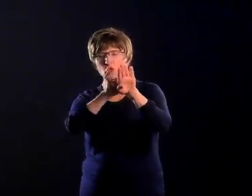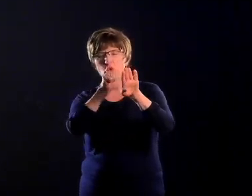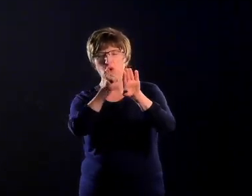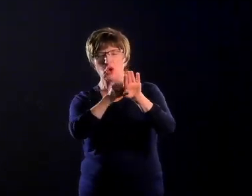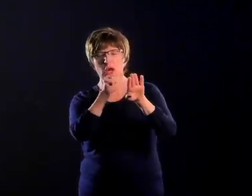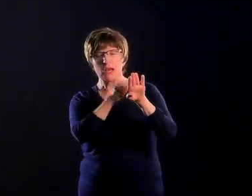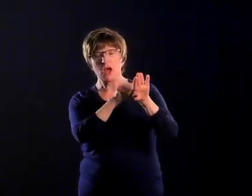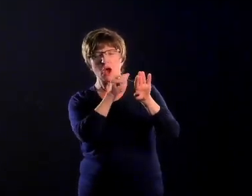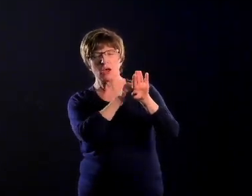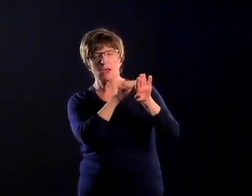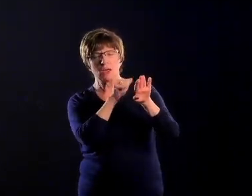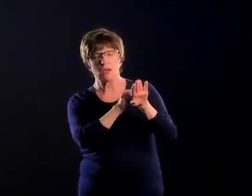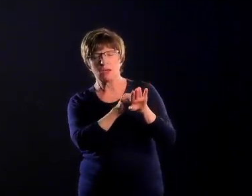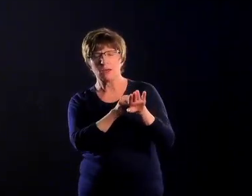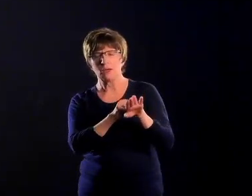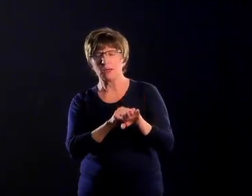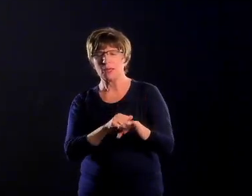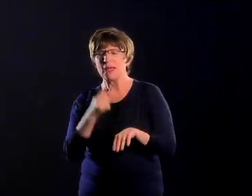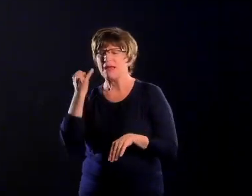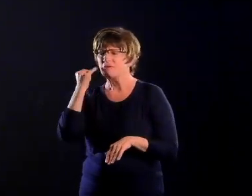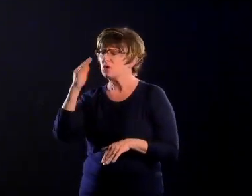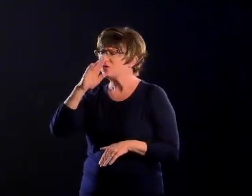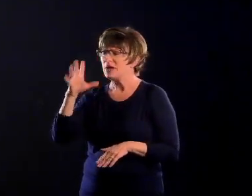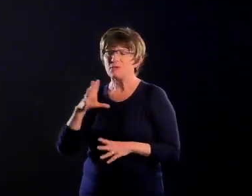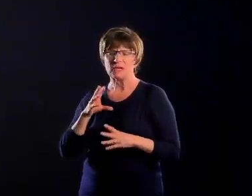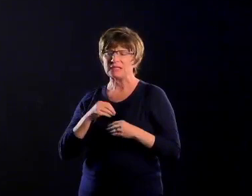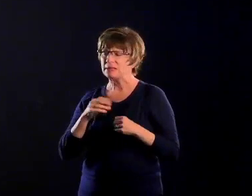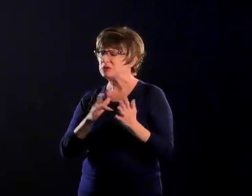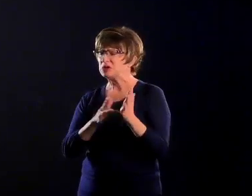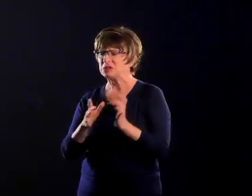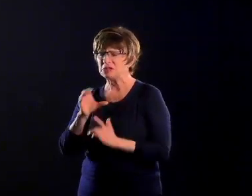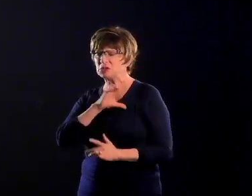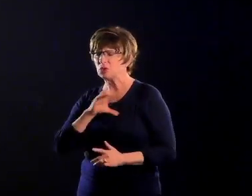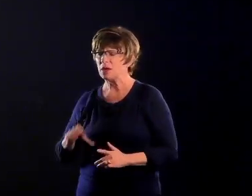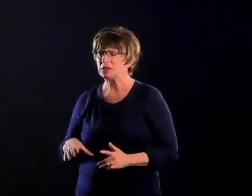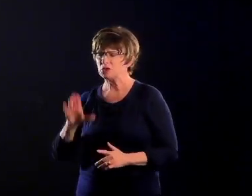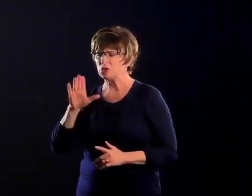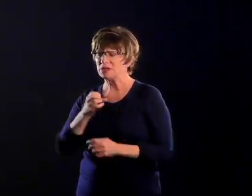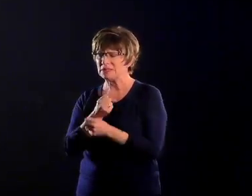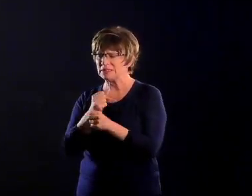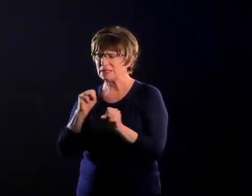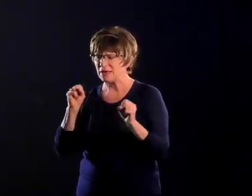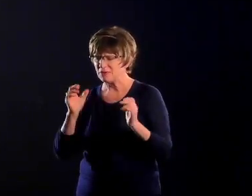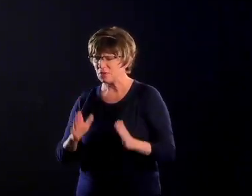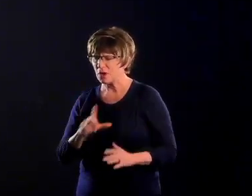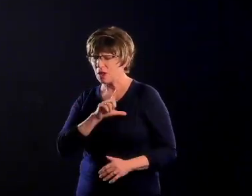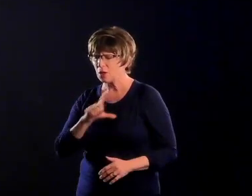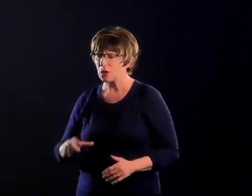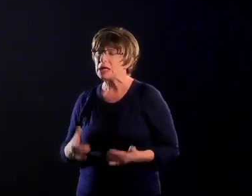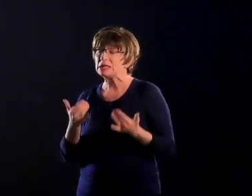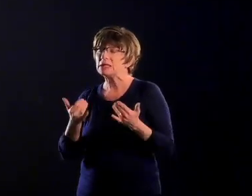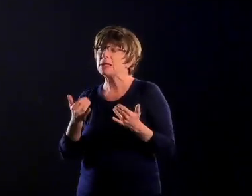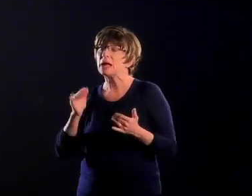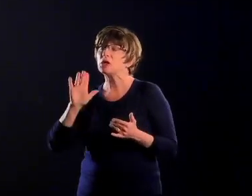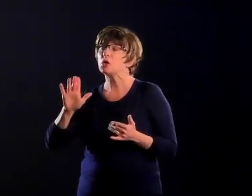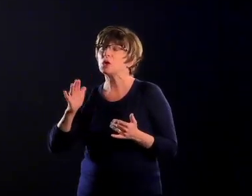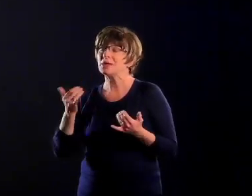yourself. Friends, if you've never accepted Jesus Christ as your Savior and Lord, today can be your day. Now can be your